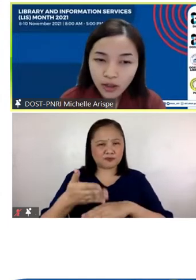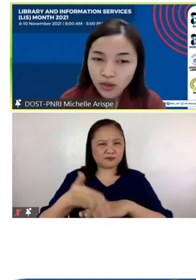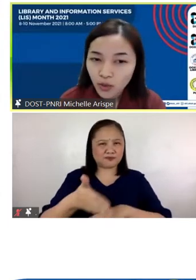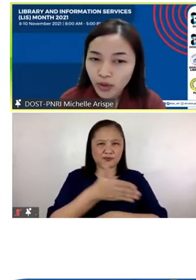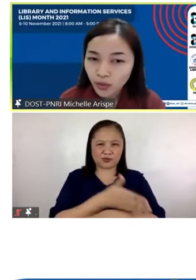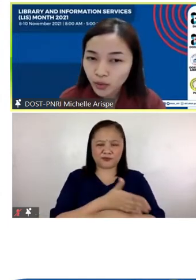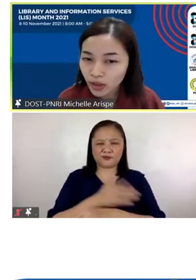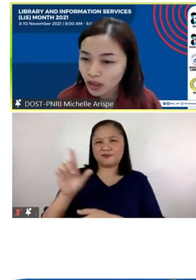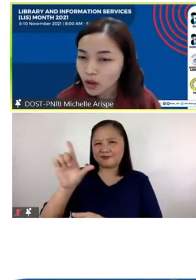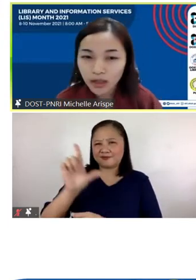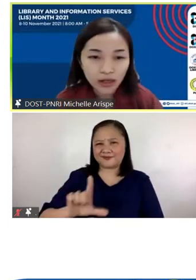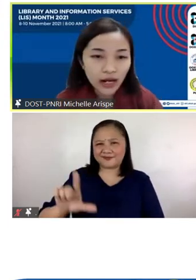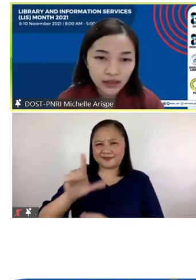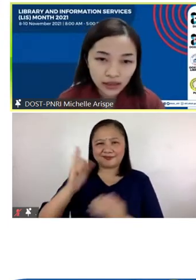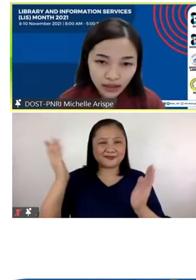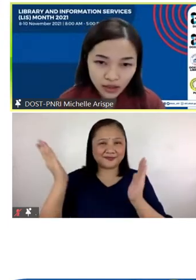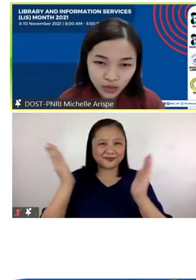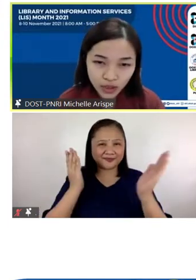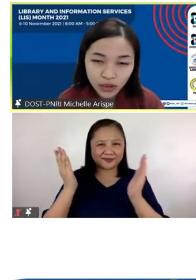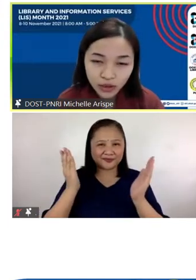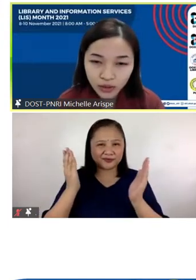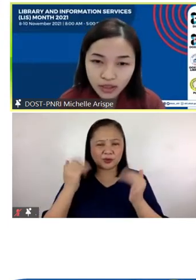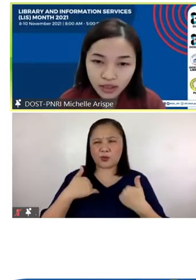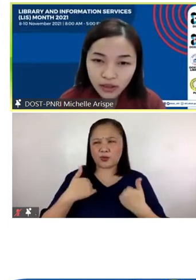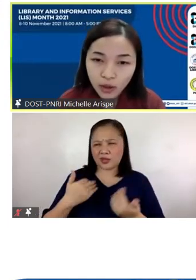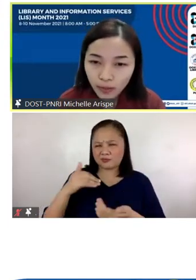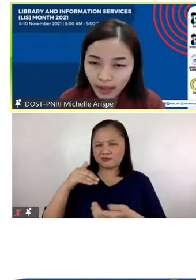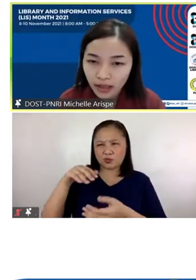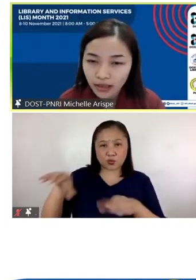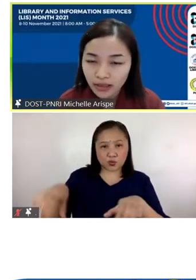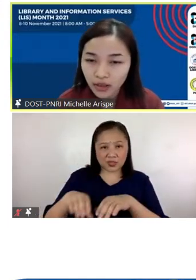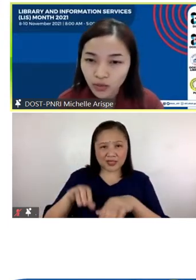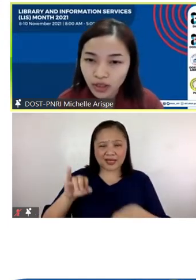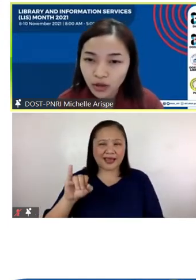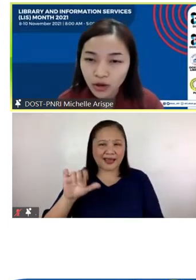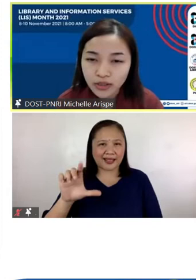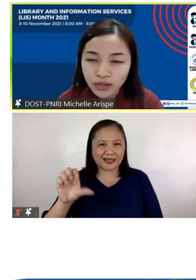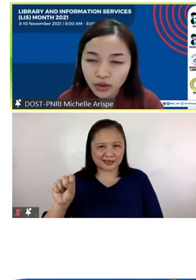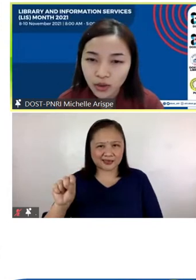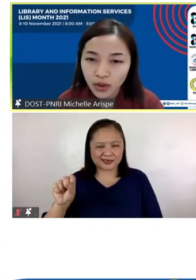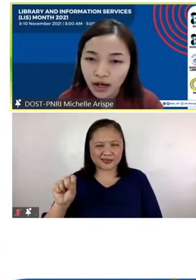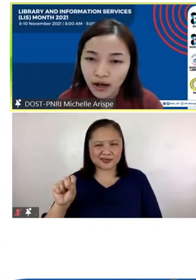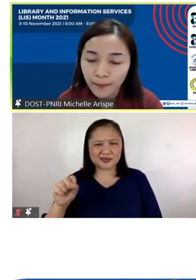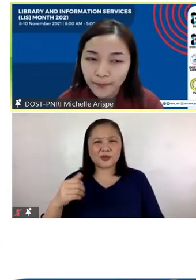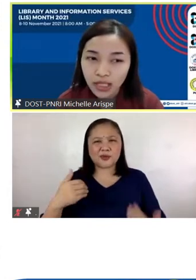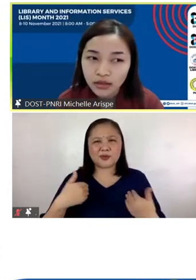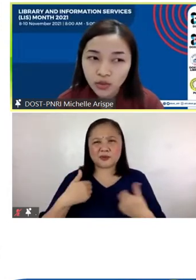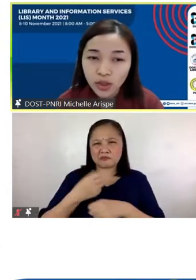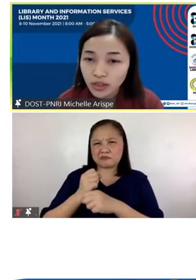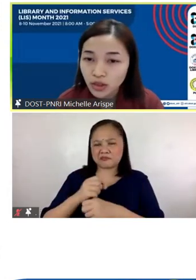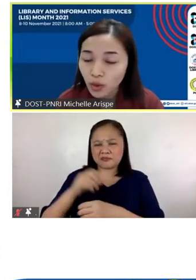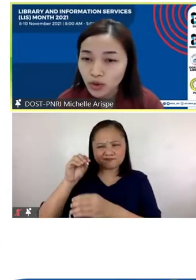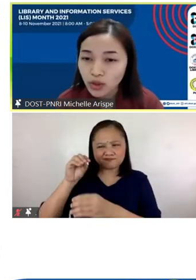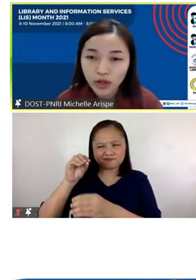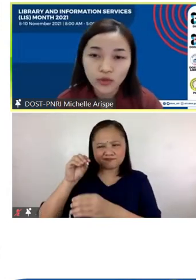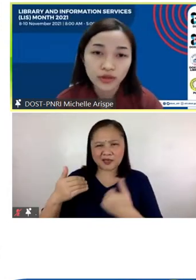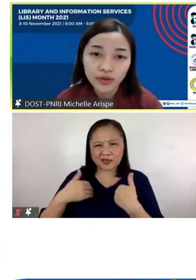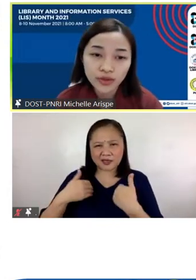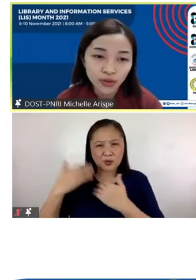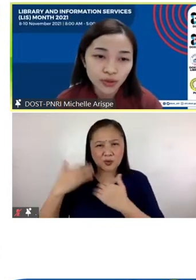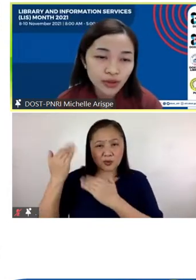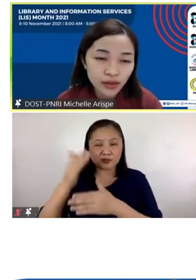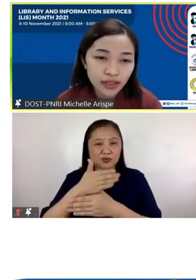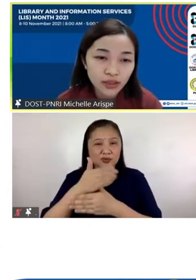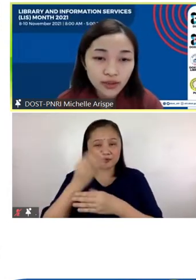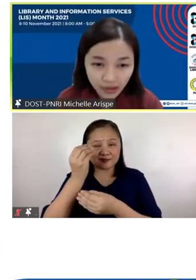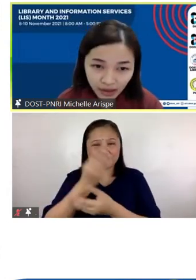services. So we're working on our ILS, which includes an OPAC that we are also that we also hope to share with